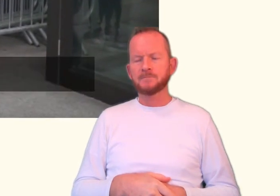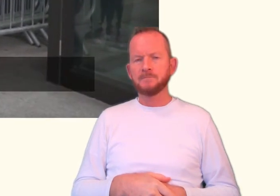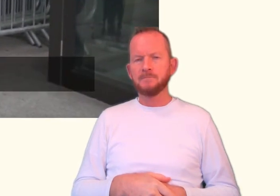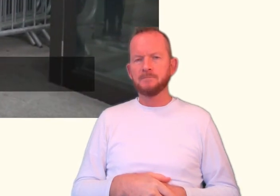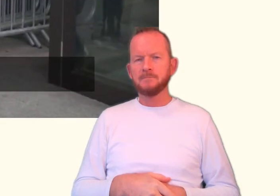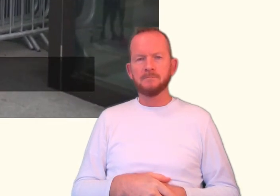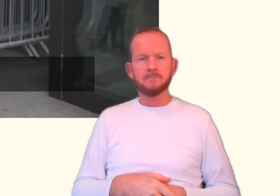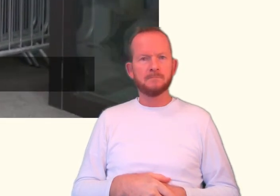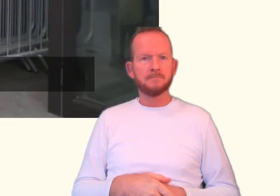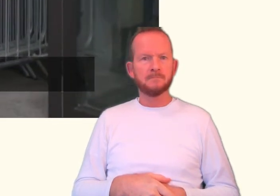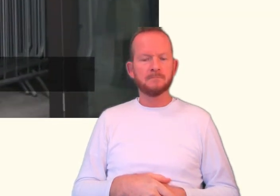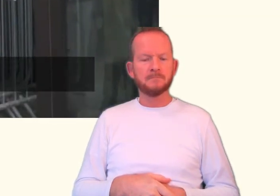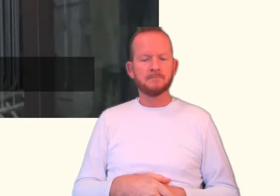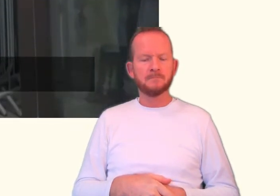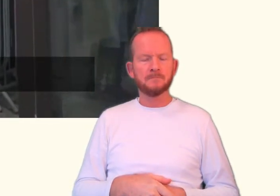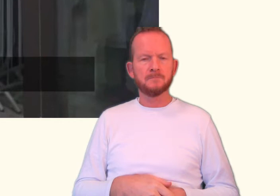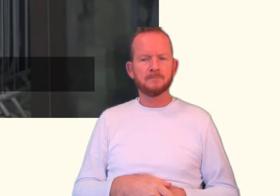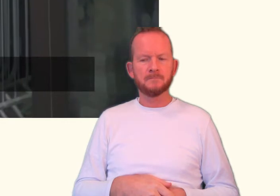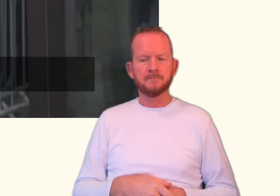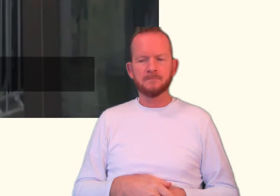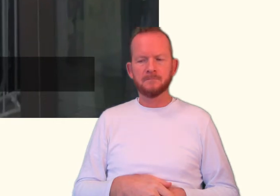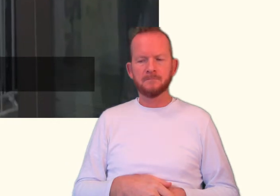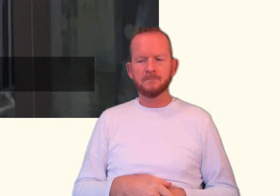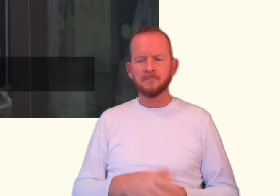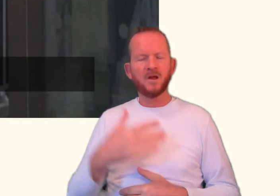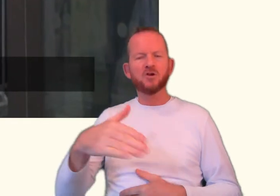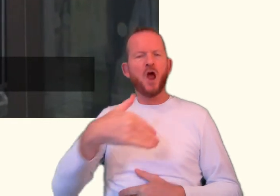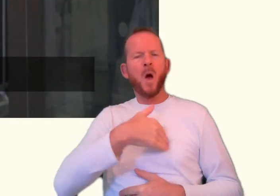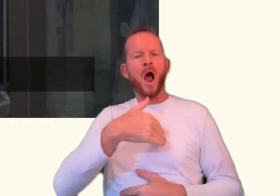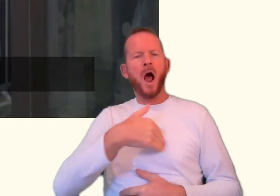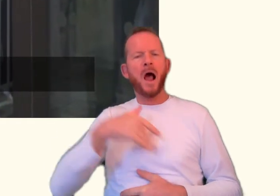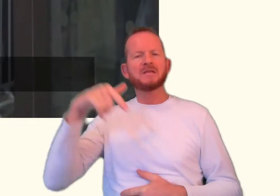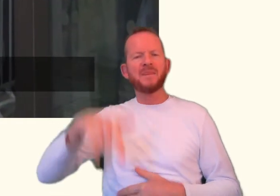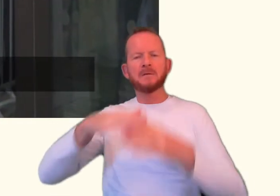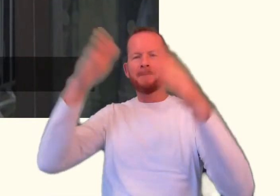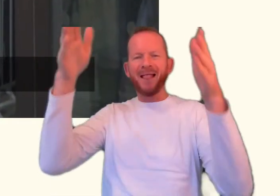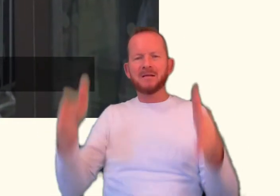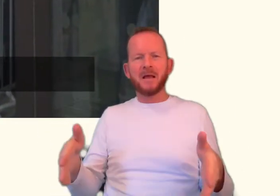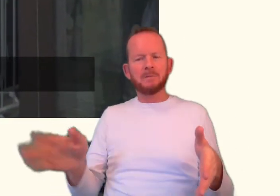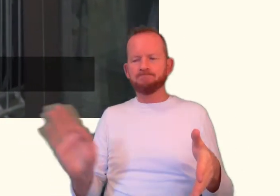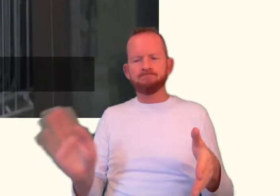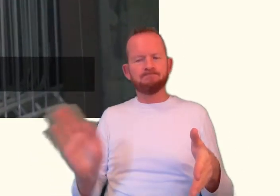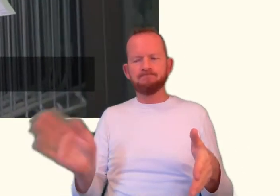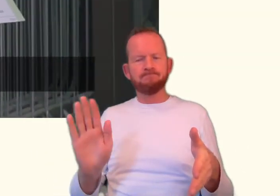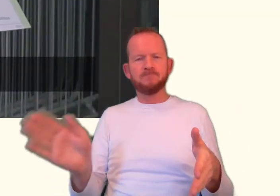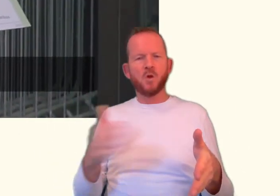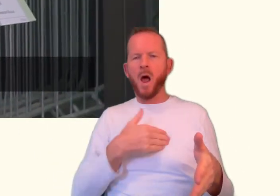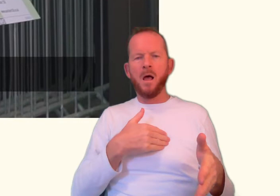There is no heart in this building. Come on! Come take this heart!